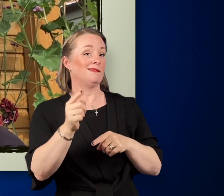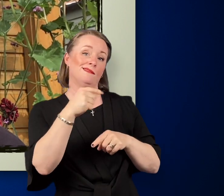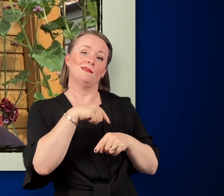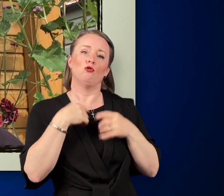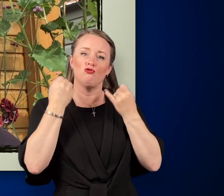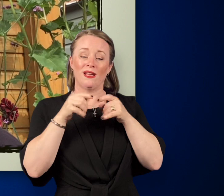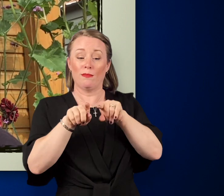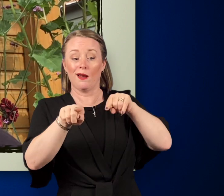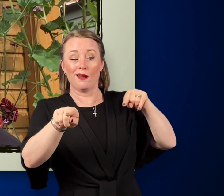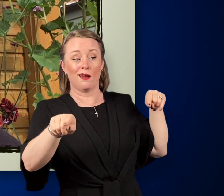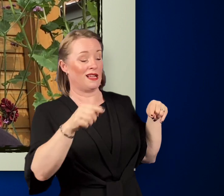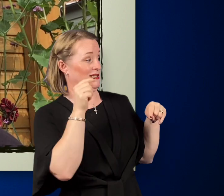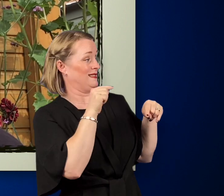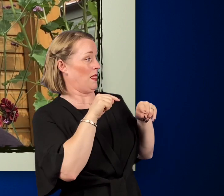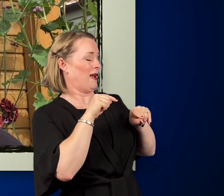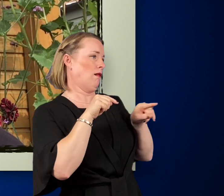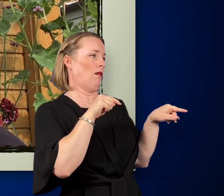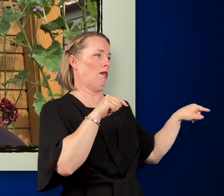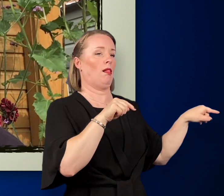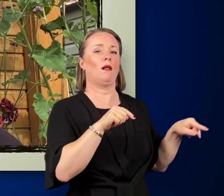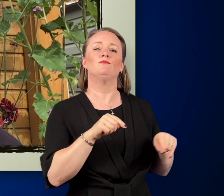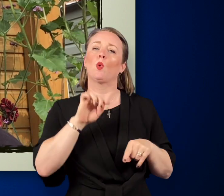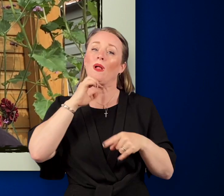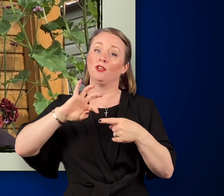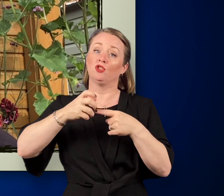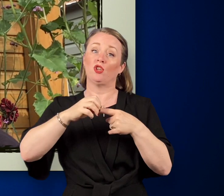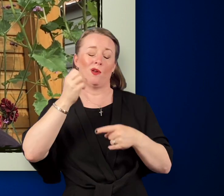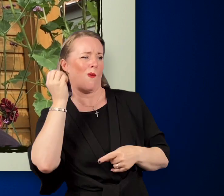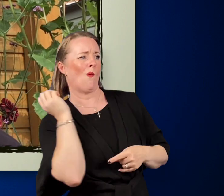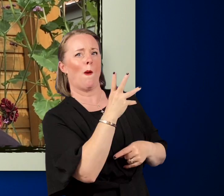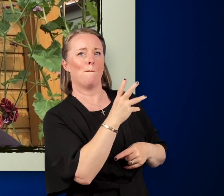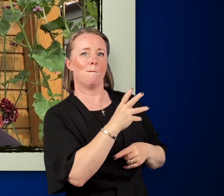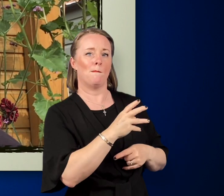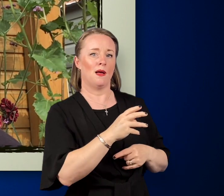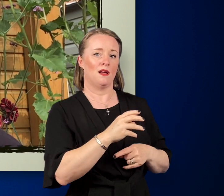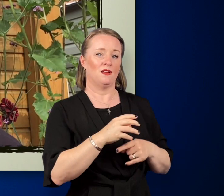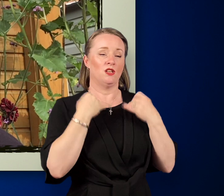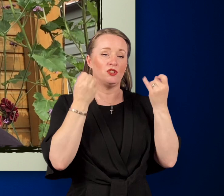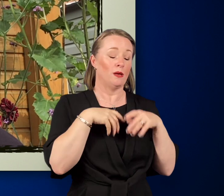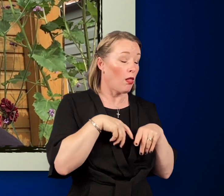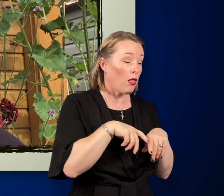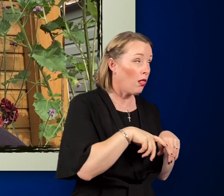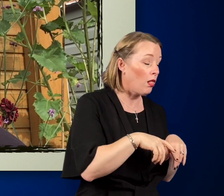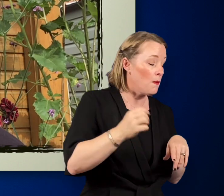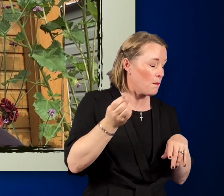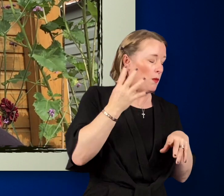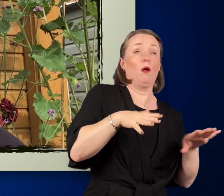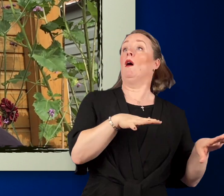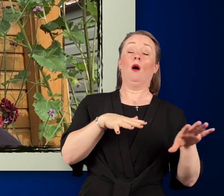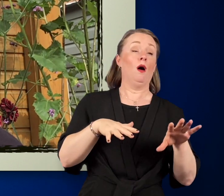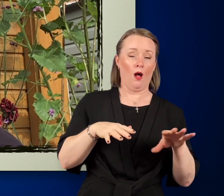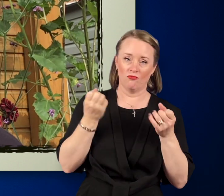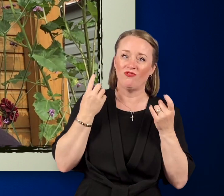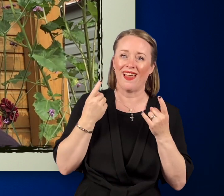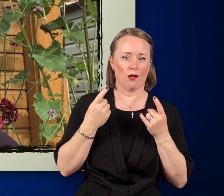would sling a stone just behind the sheep, which would startle it. It would pick up its heels and rejoin the flock. He